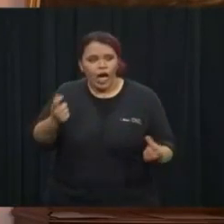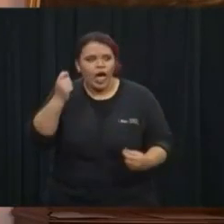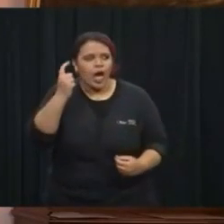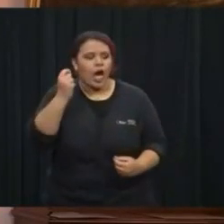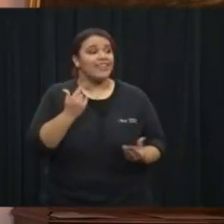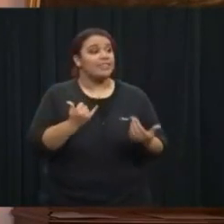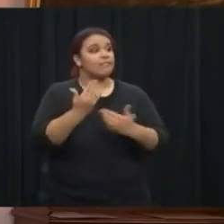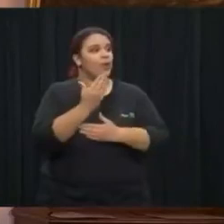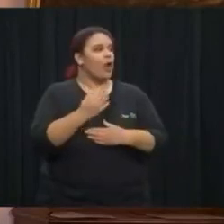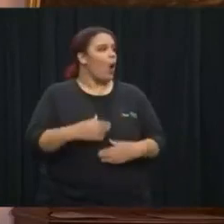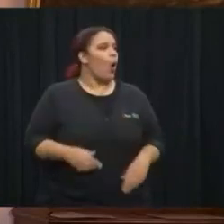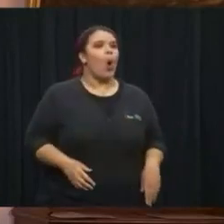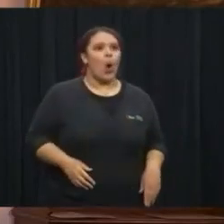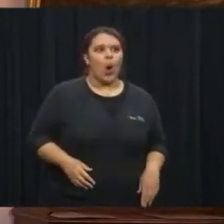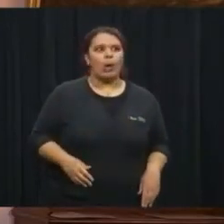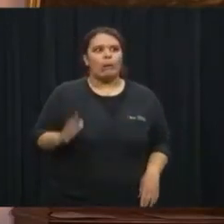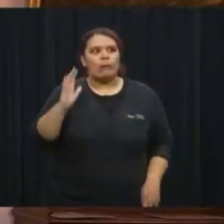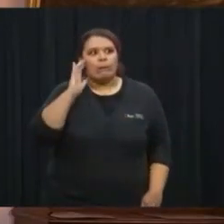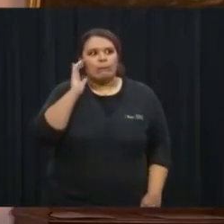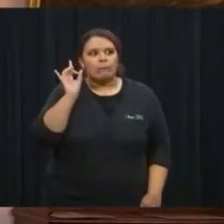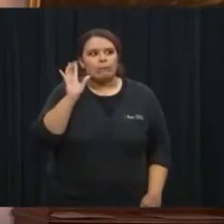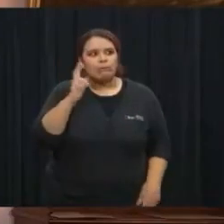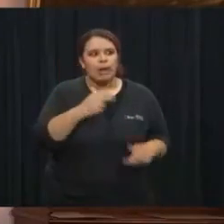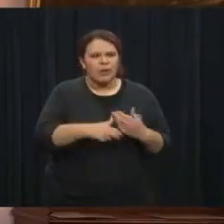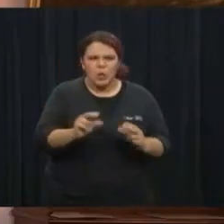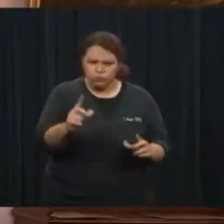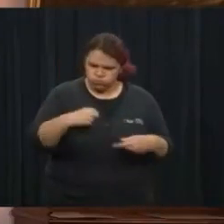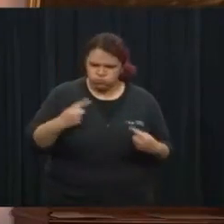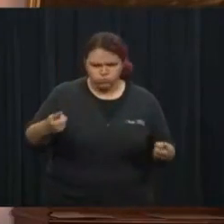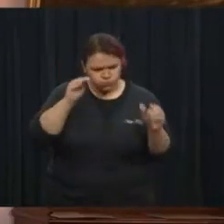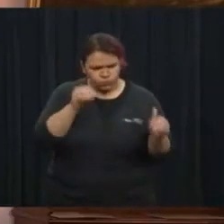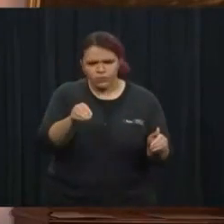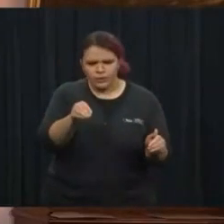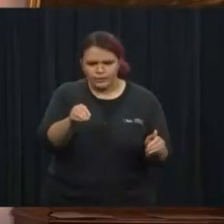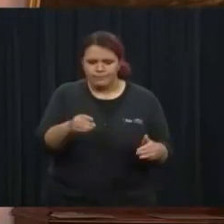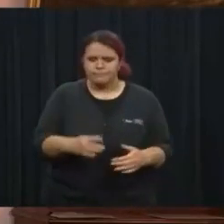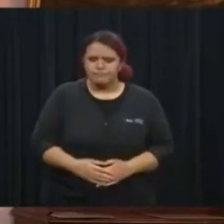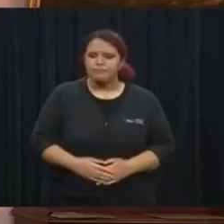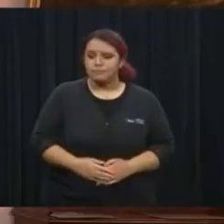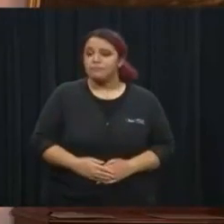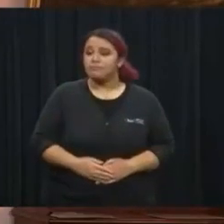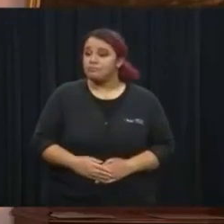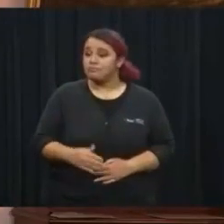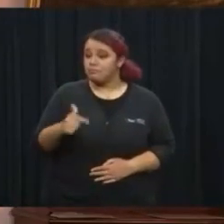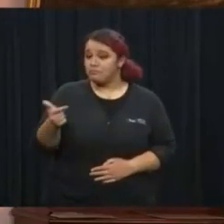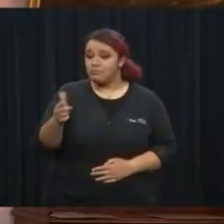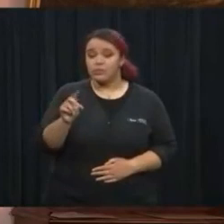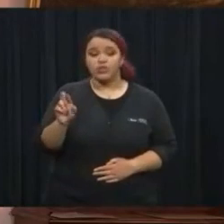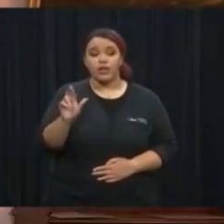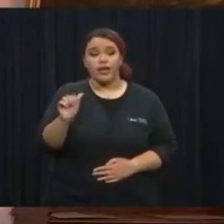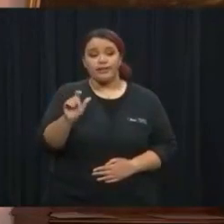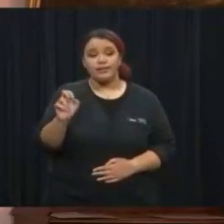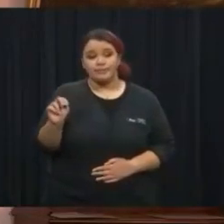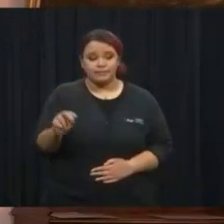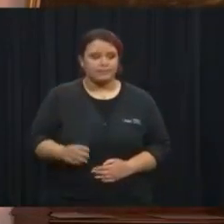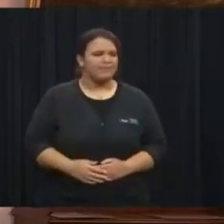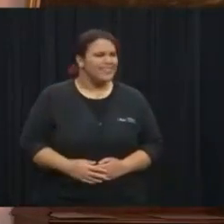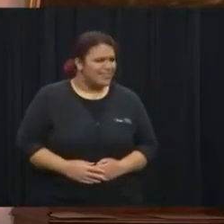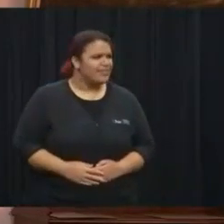and so we sort of have to assume that if somebody's sick, they have to have it. But without the clarity in the number of cases that